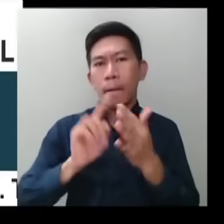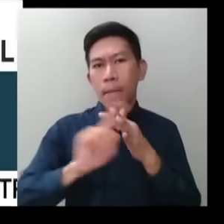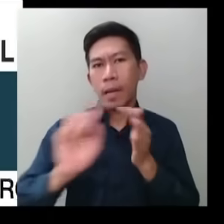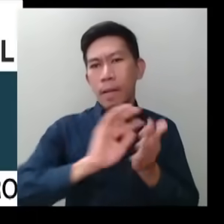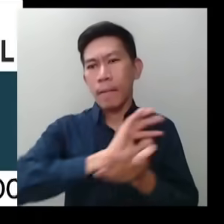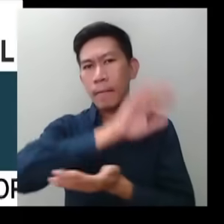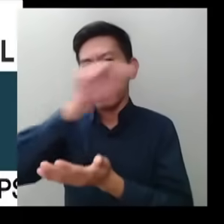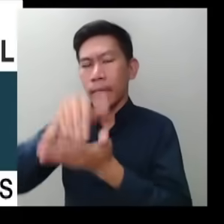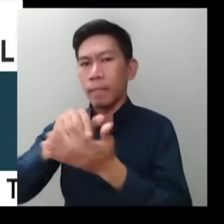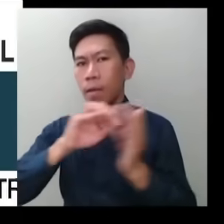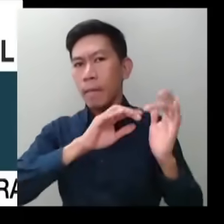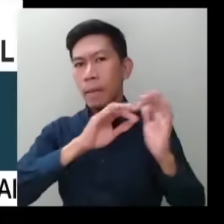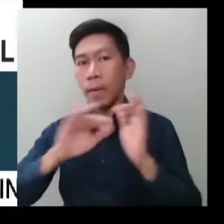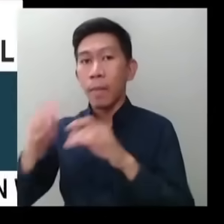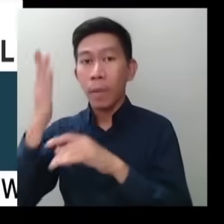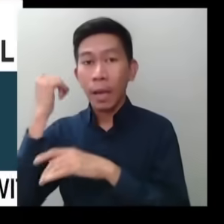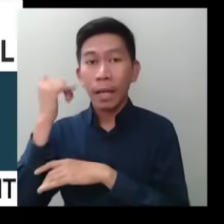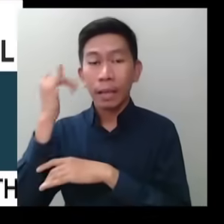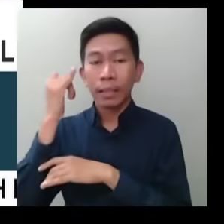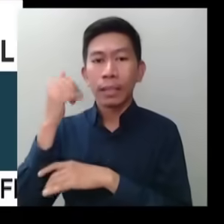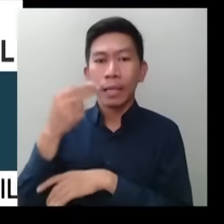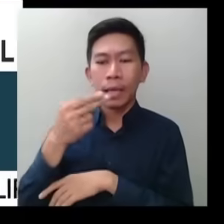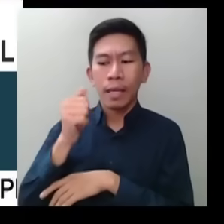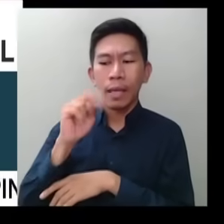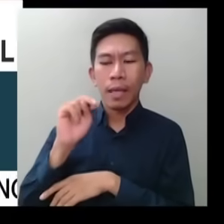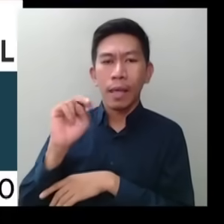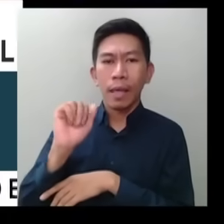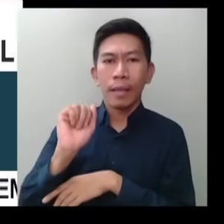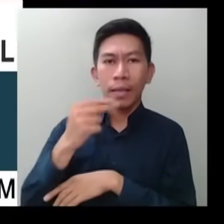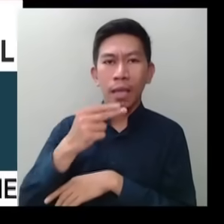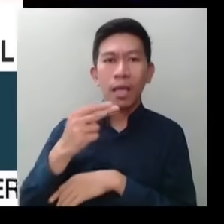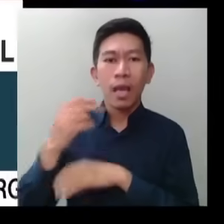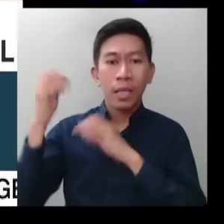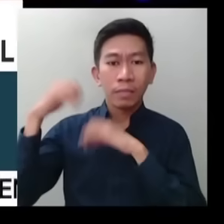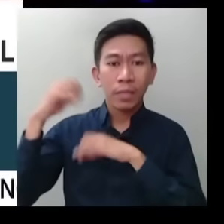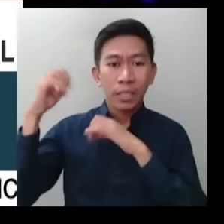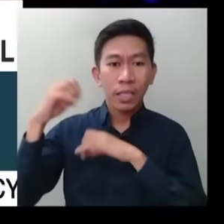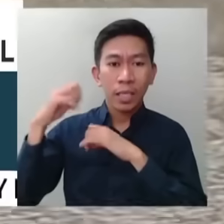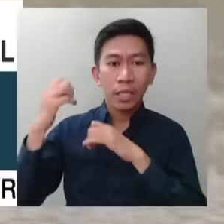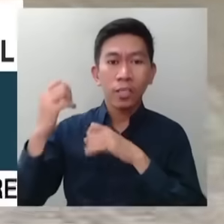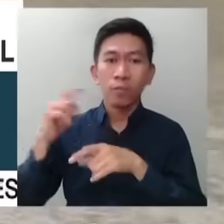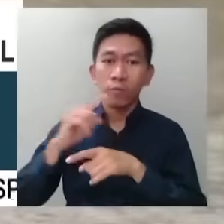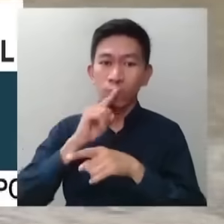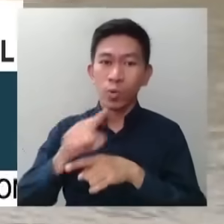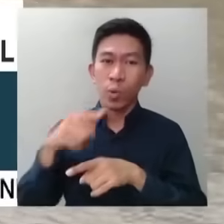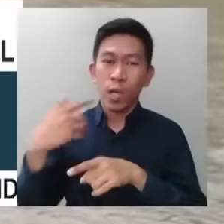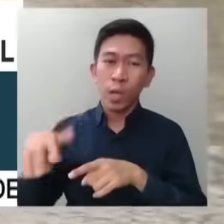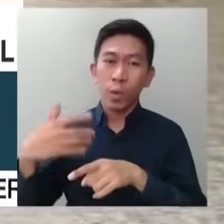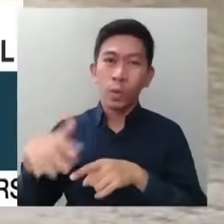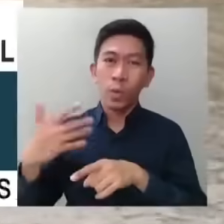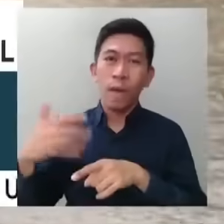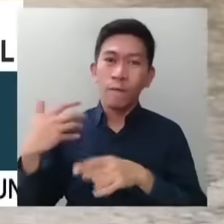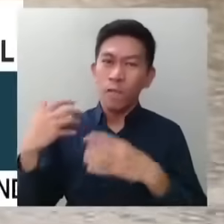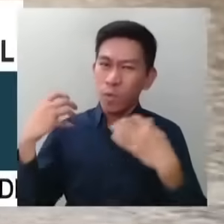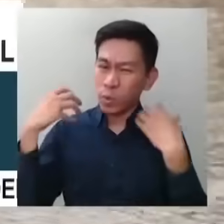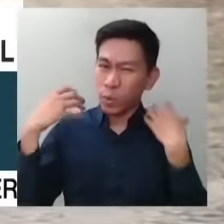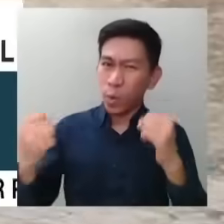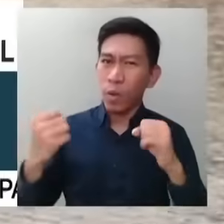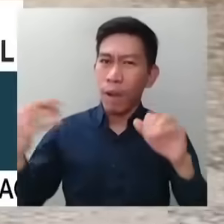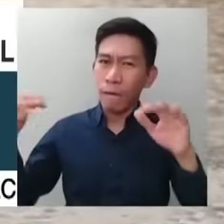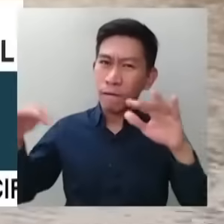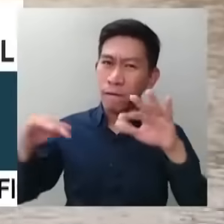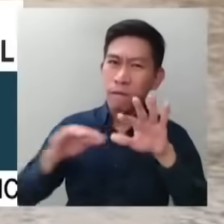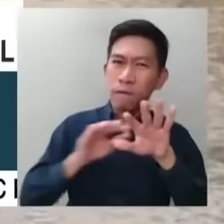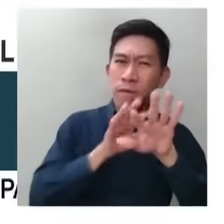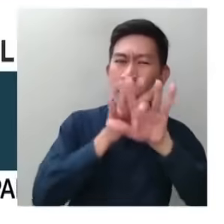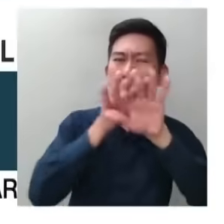because Hannah will still be is expected to enhance still the southwest monsoon or the Habagat, which will bring rains. Yeah, which